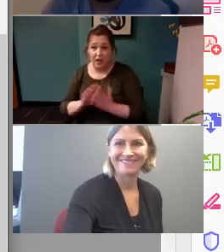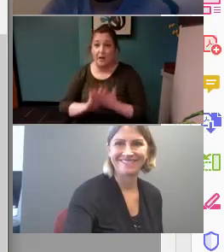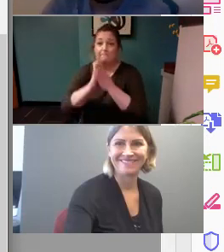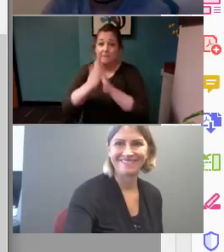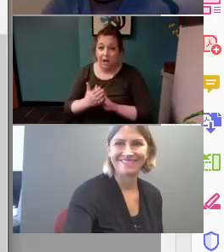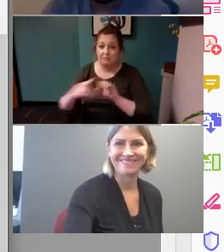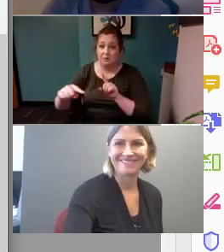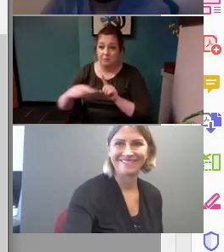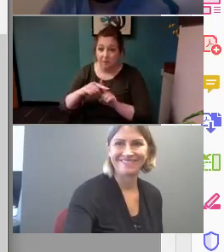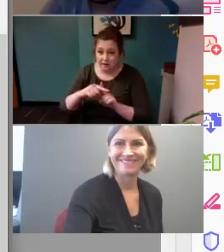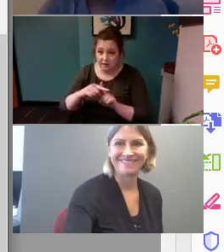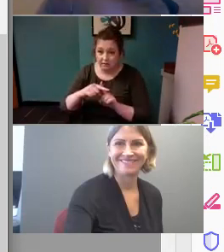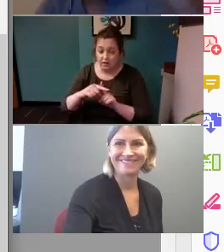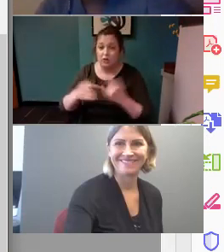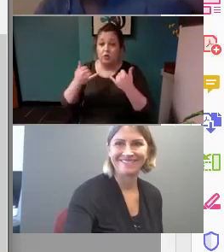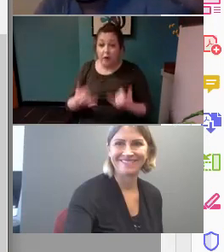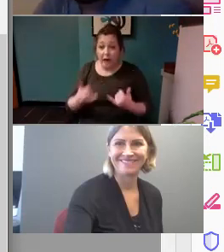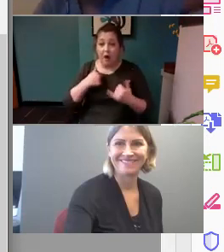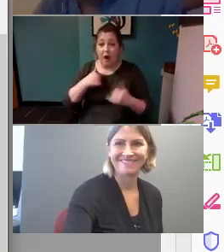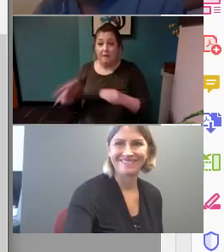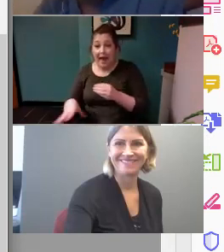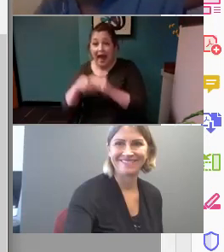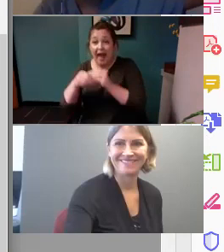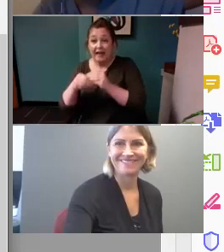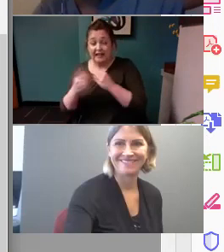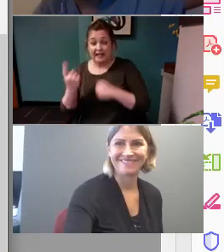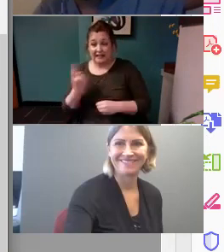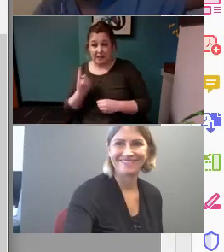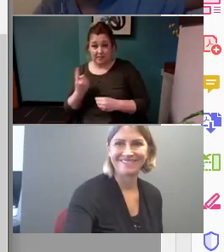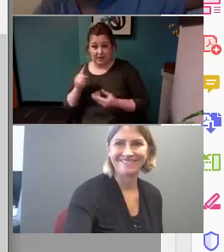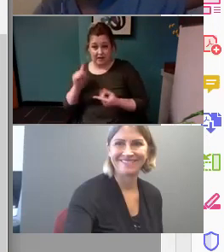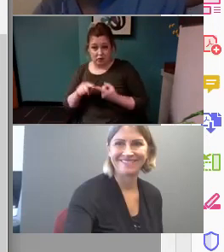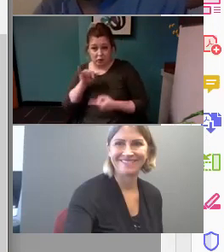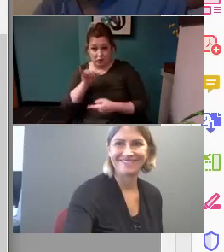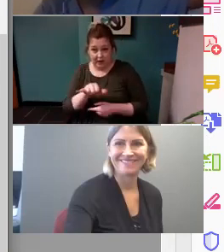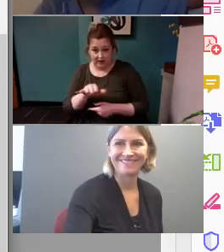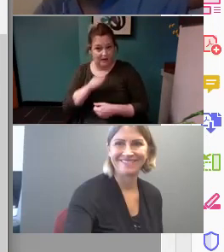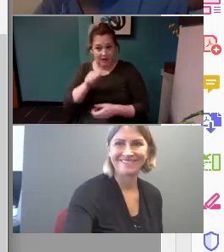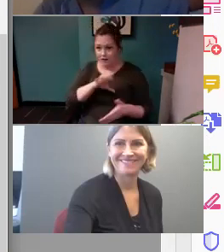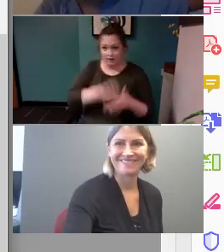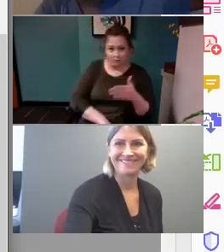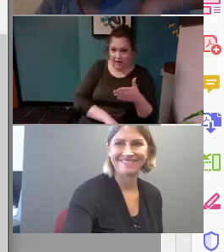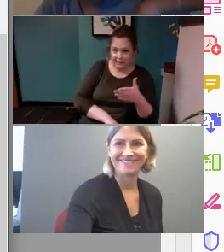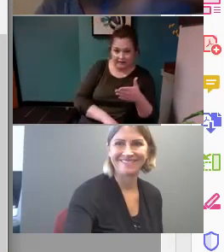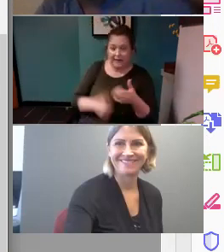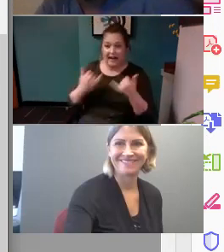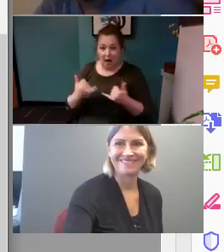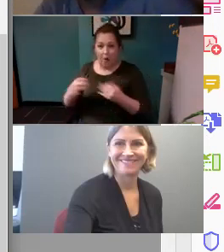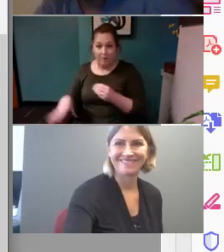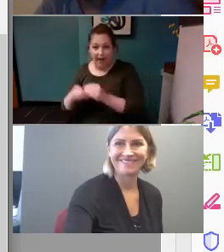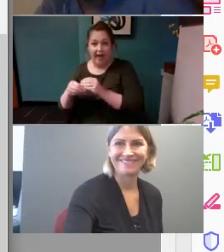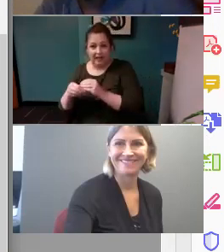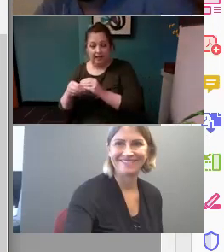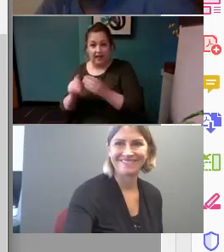to this particular equation. Now, if I'm adding something to Cn log n, now it has the potential to be